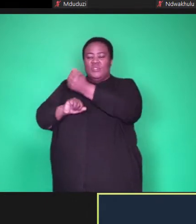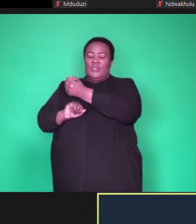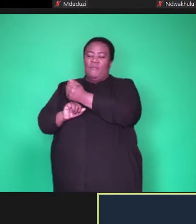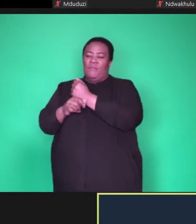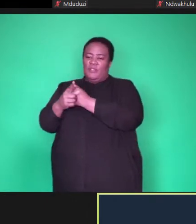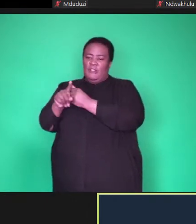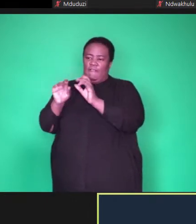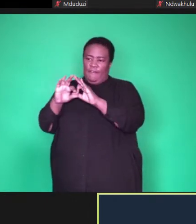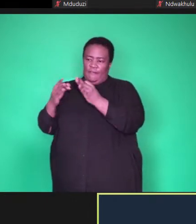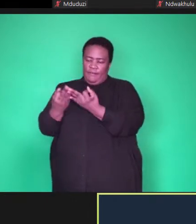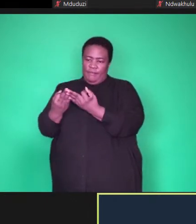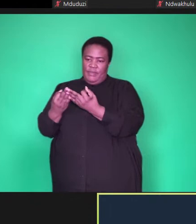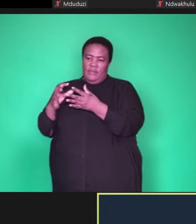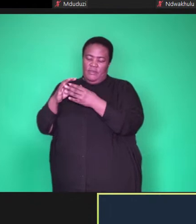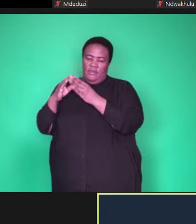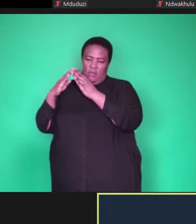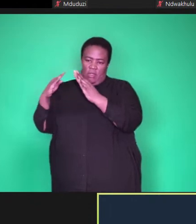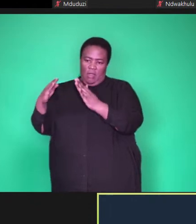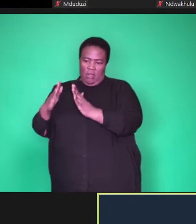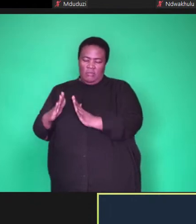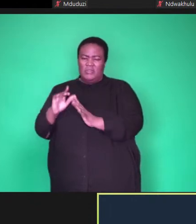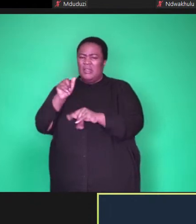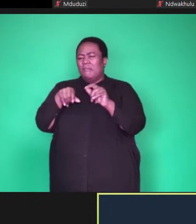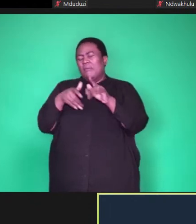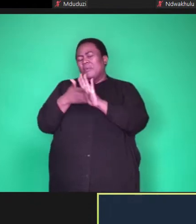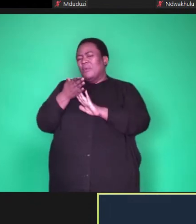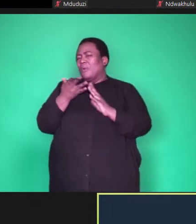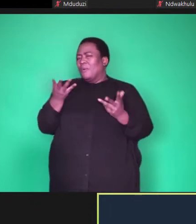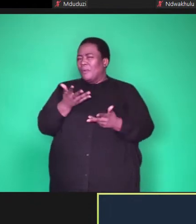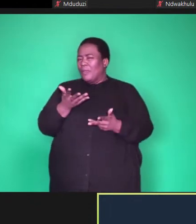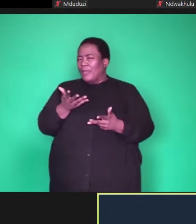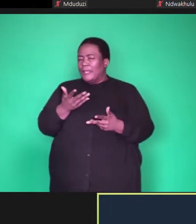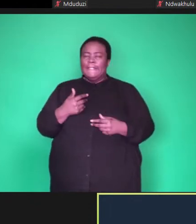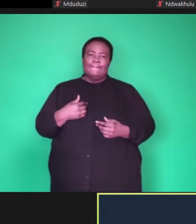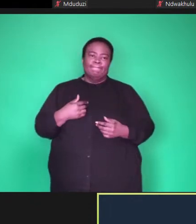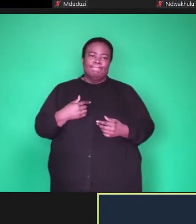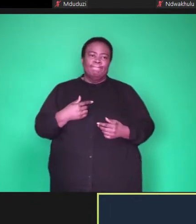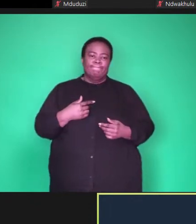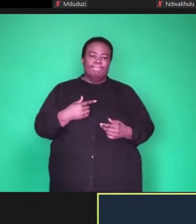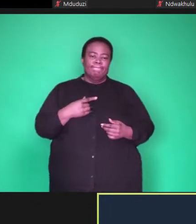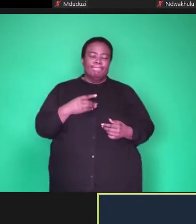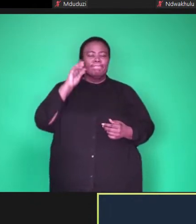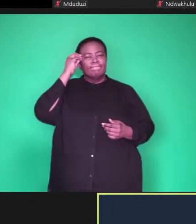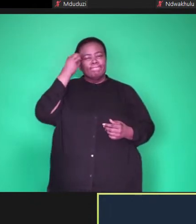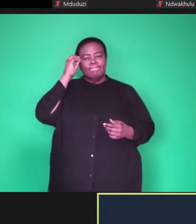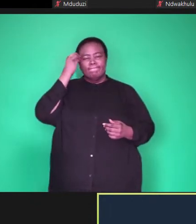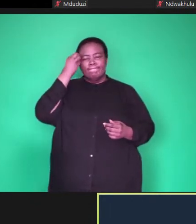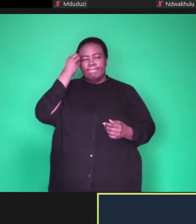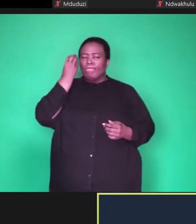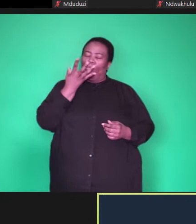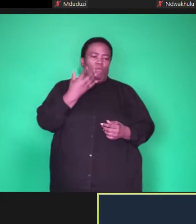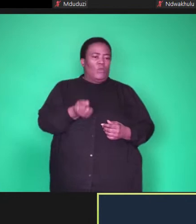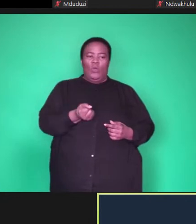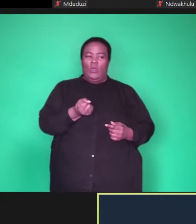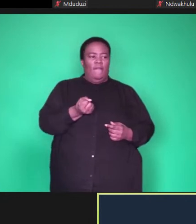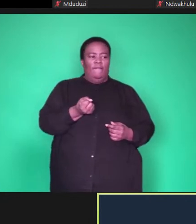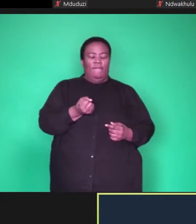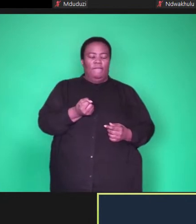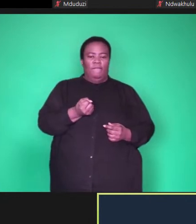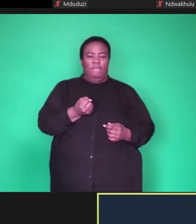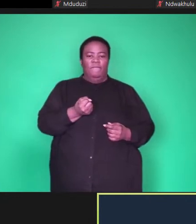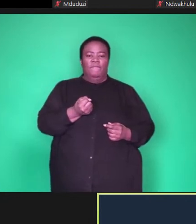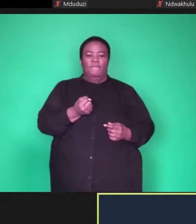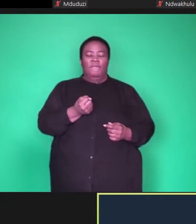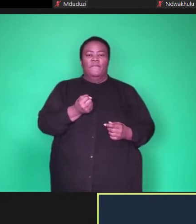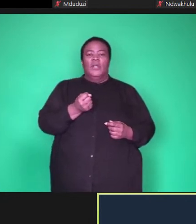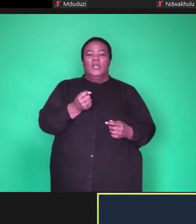Celeste, where do people go? Interestingly, we don't have such a good sense of place